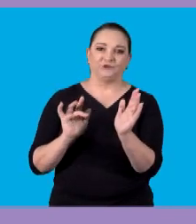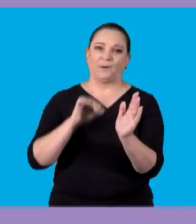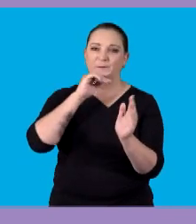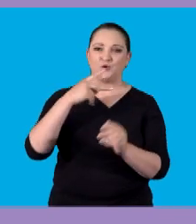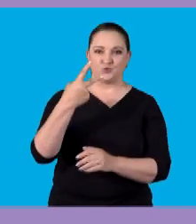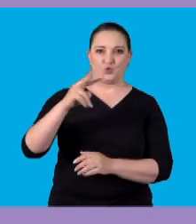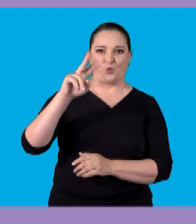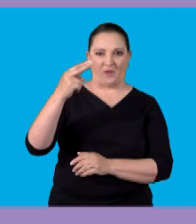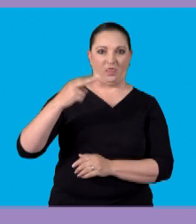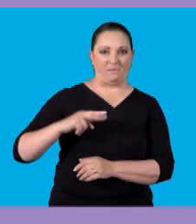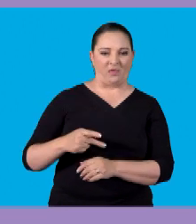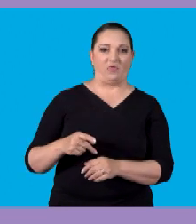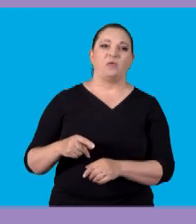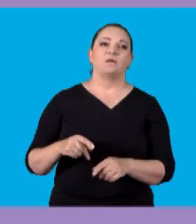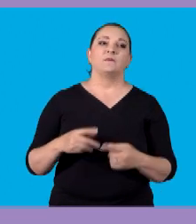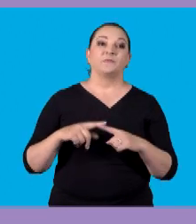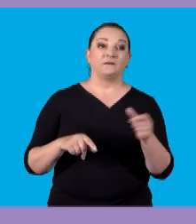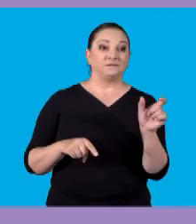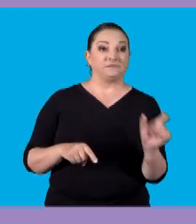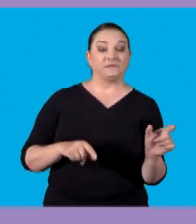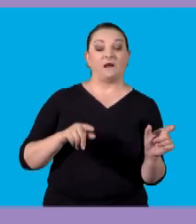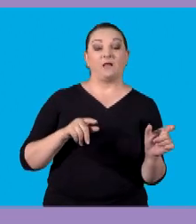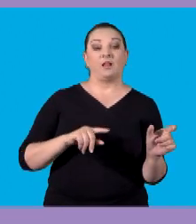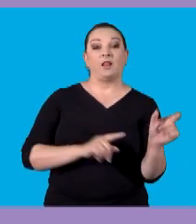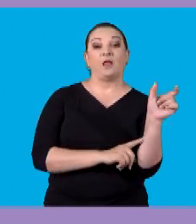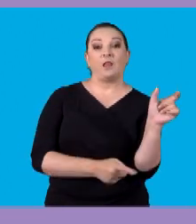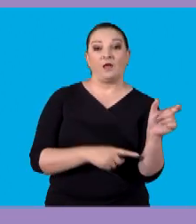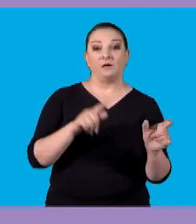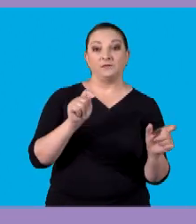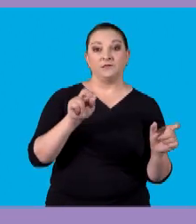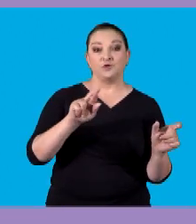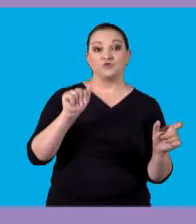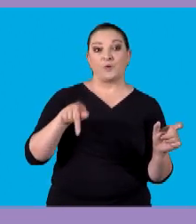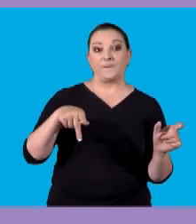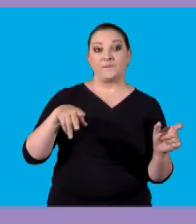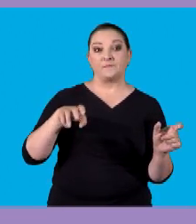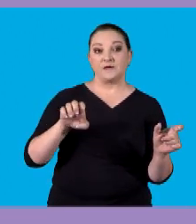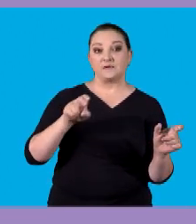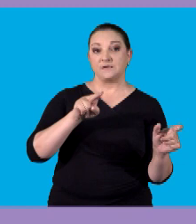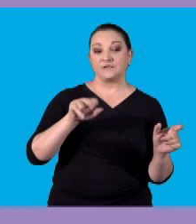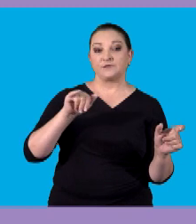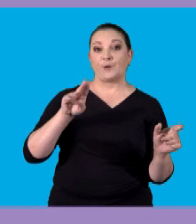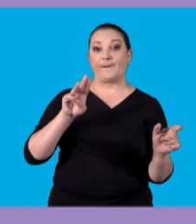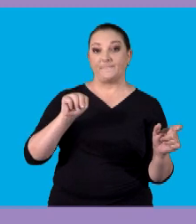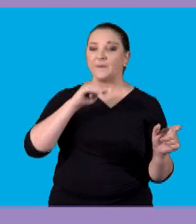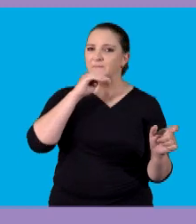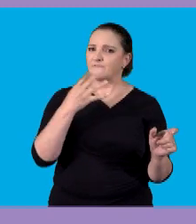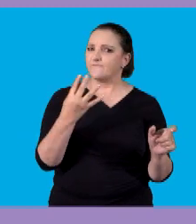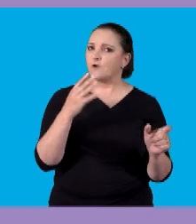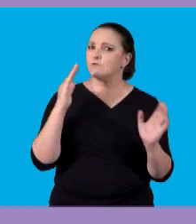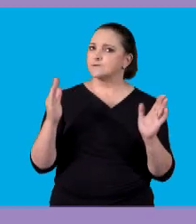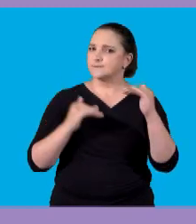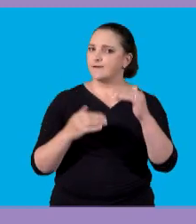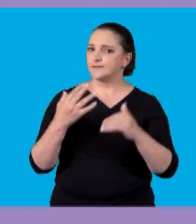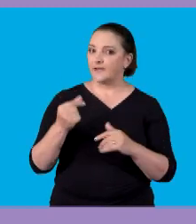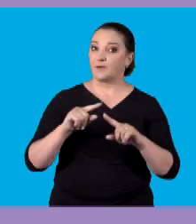sides that are equal. And lastly, we are going to look at a trapezium, that is a quadrilateral with at least